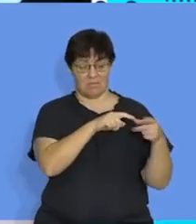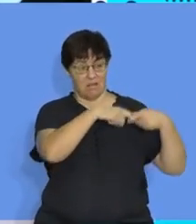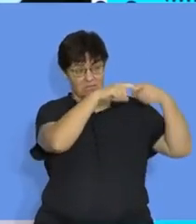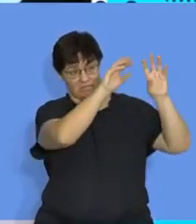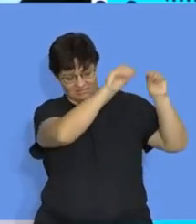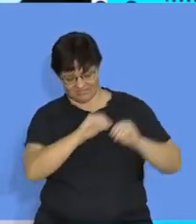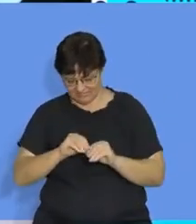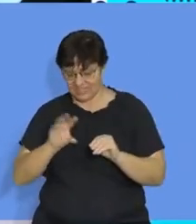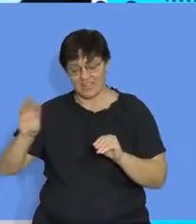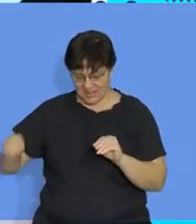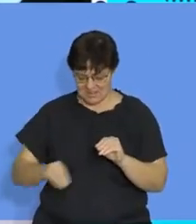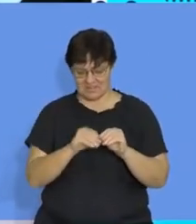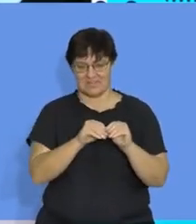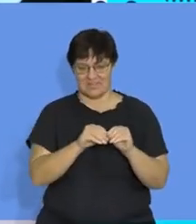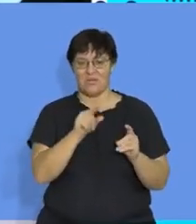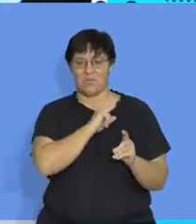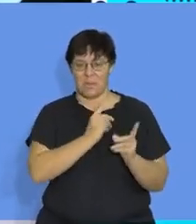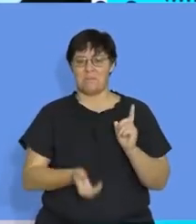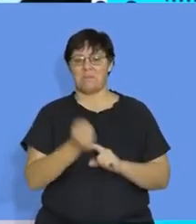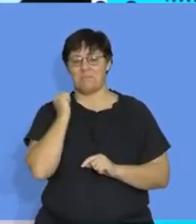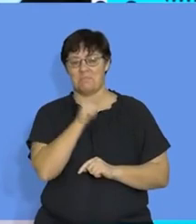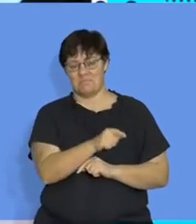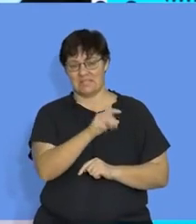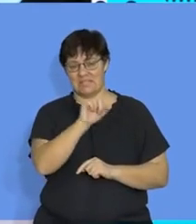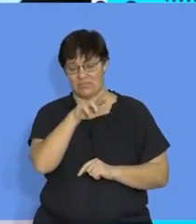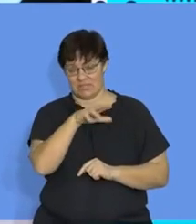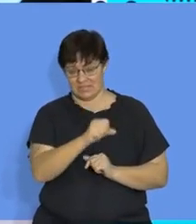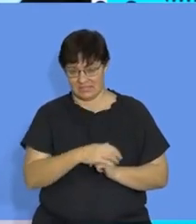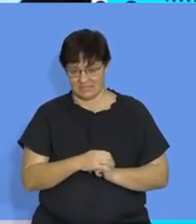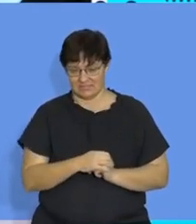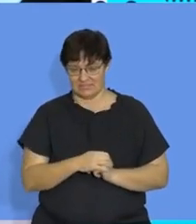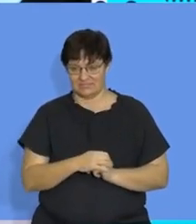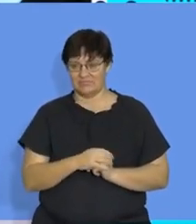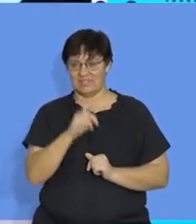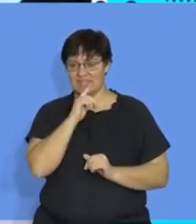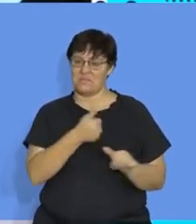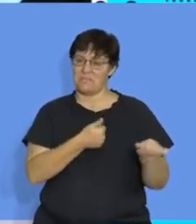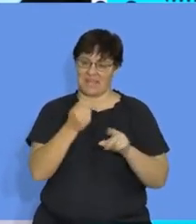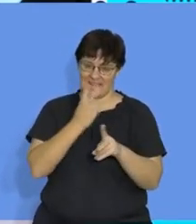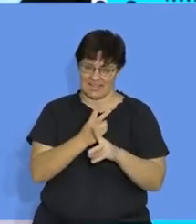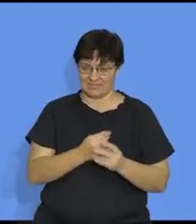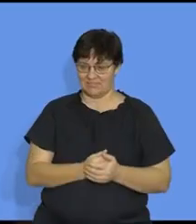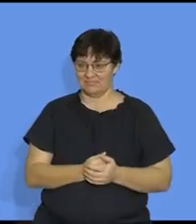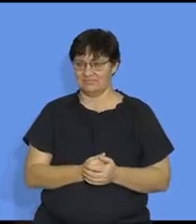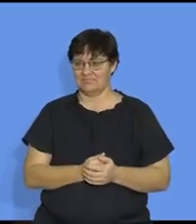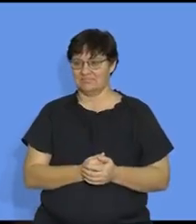order to actually find the value of the arithmetic series. Let's go back to the board together.